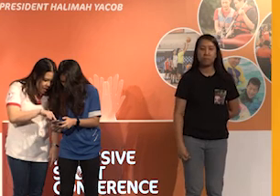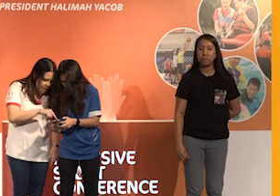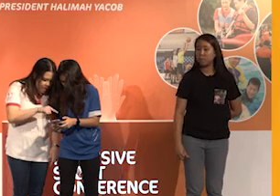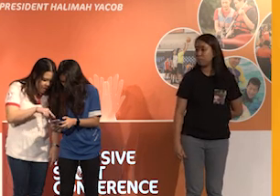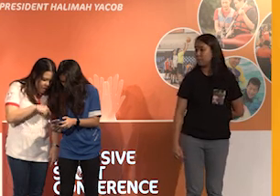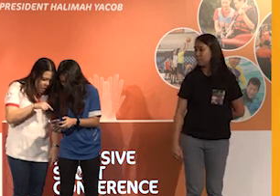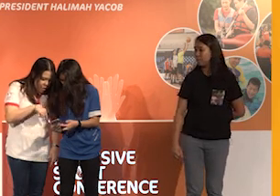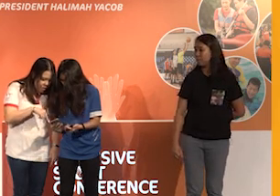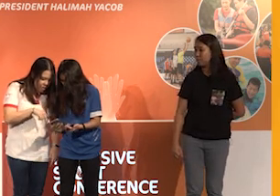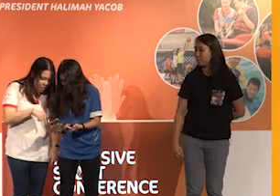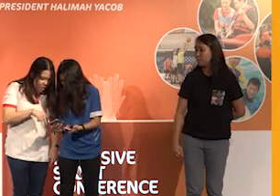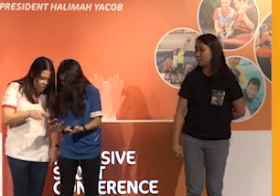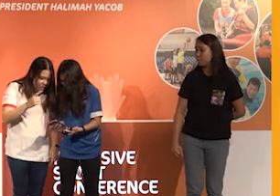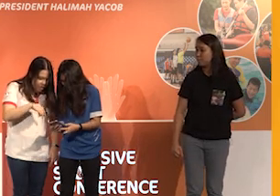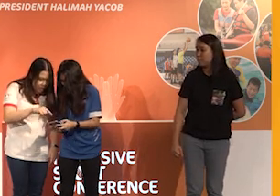Correct. Yeah.